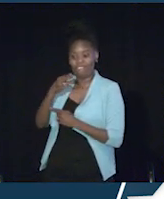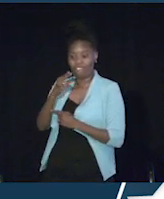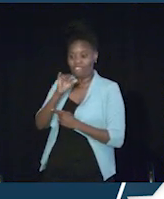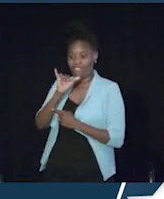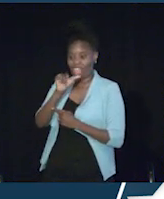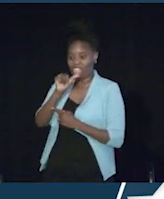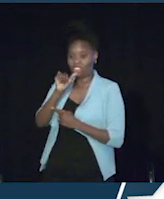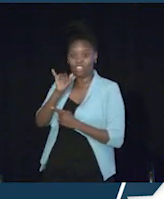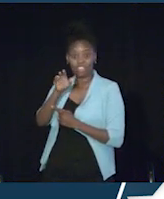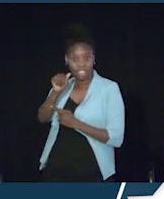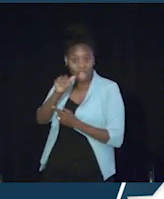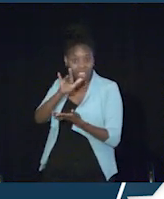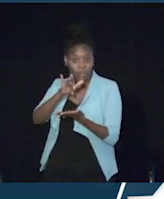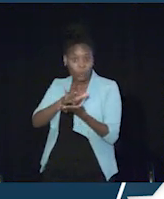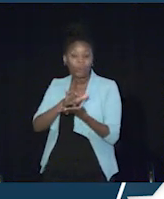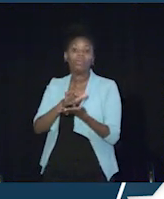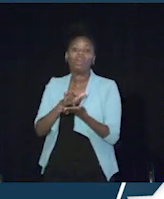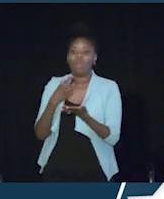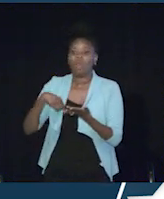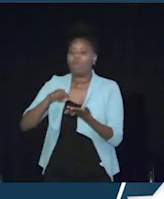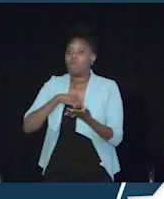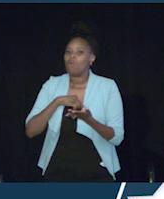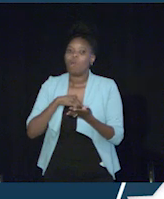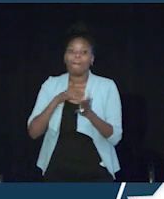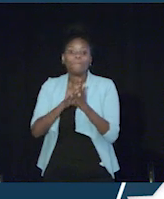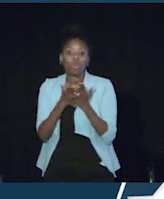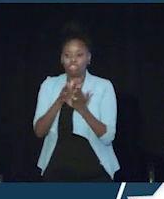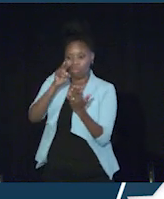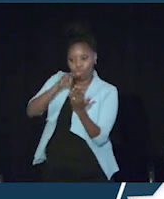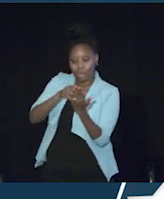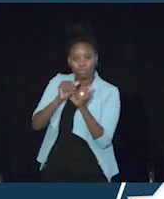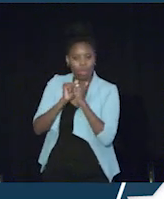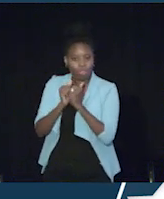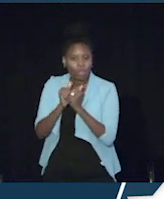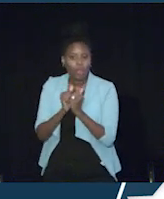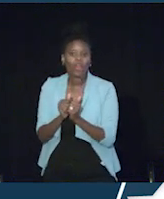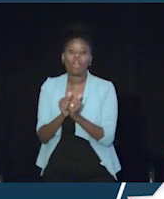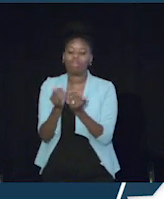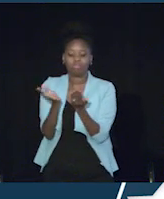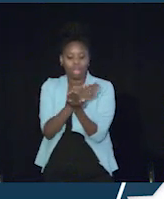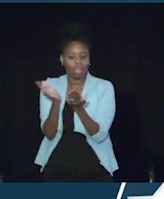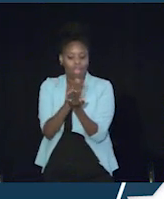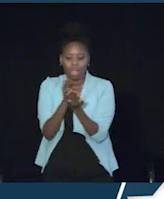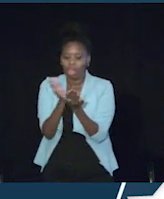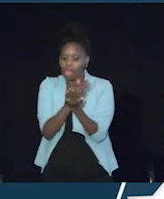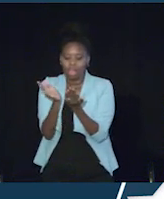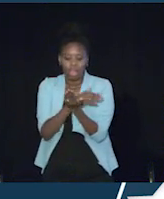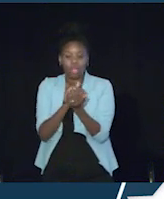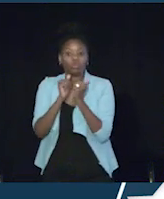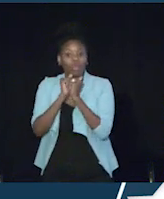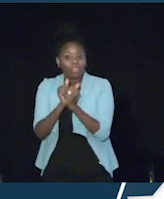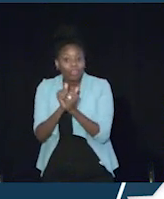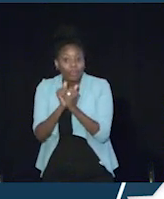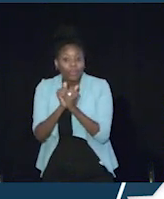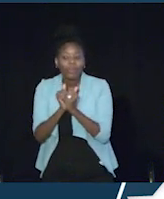we read books together, chapter by chapter, and then